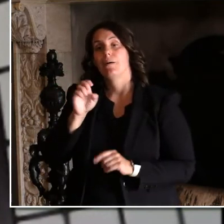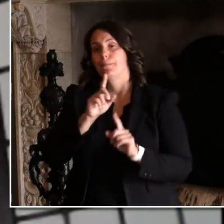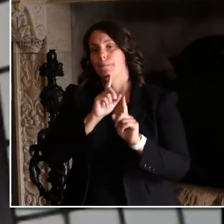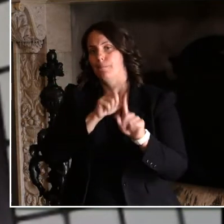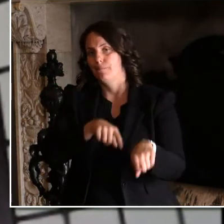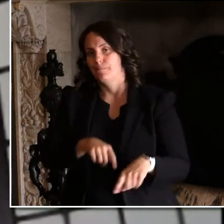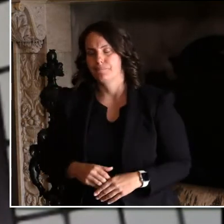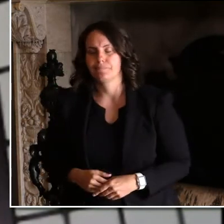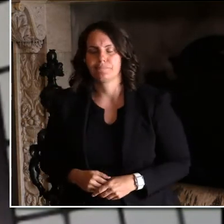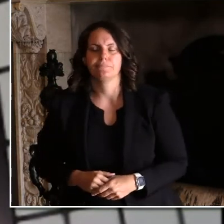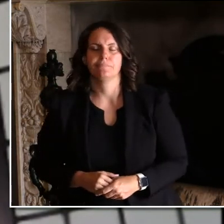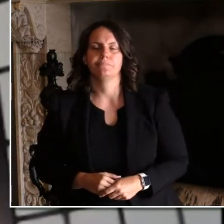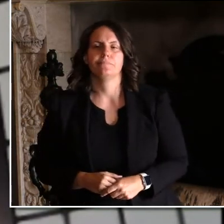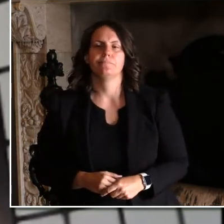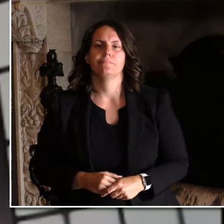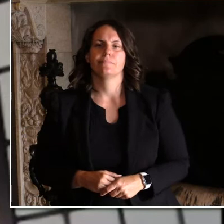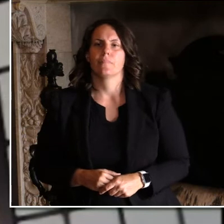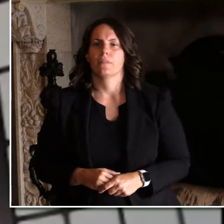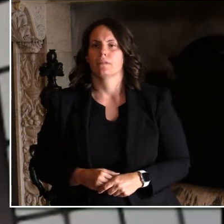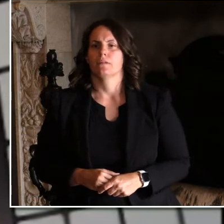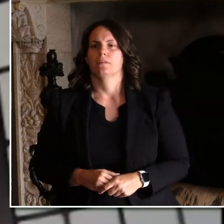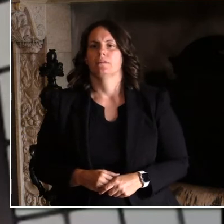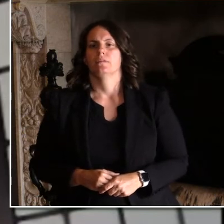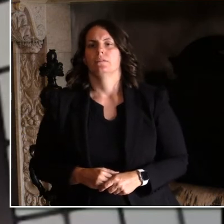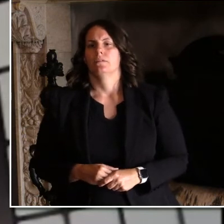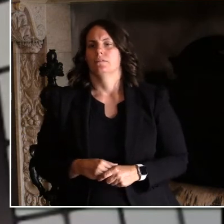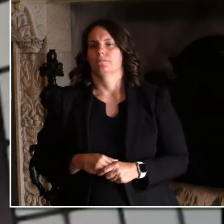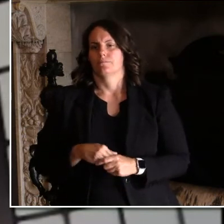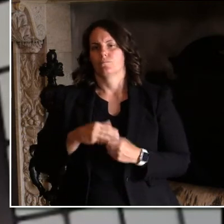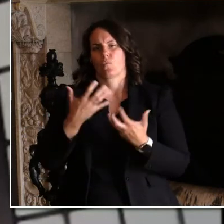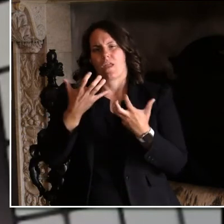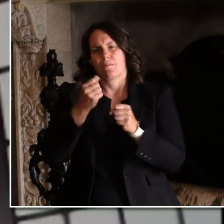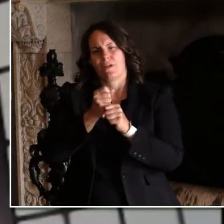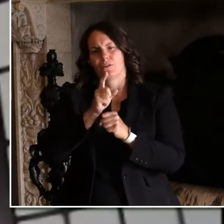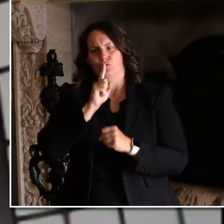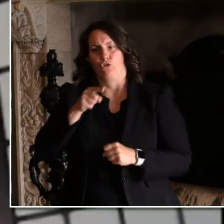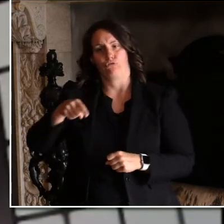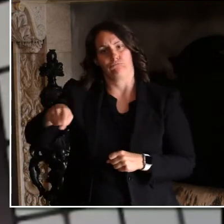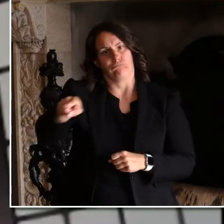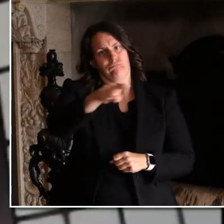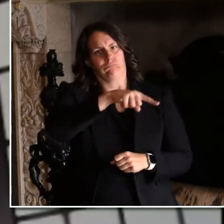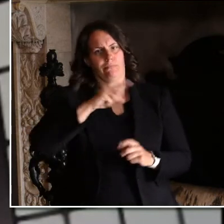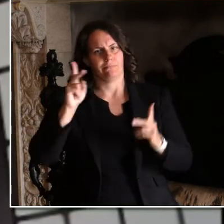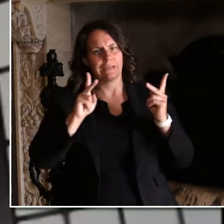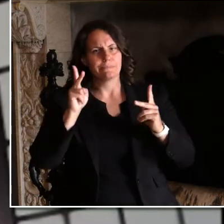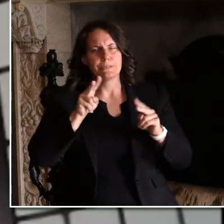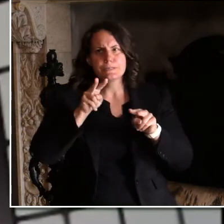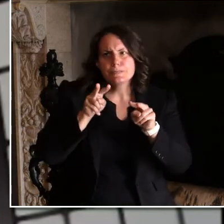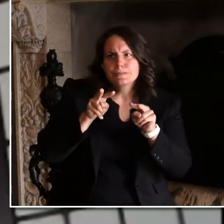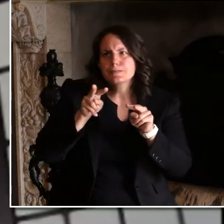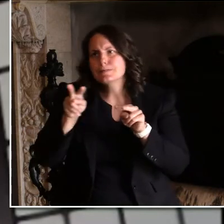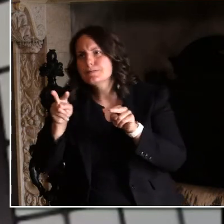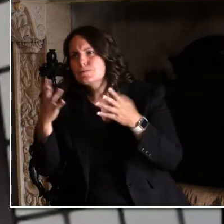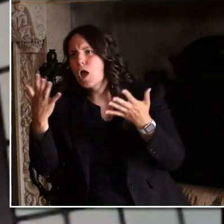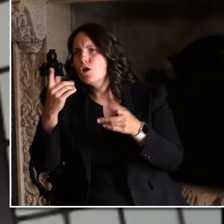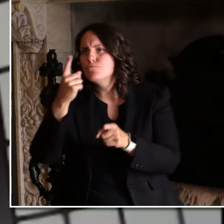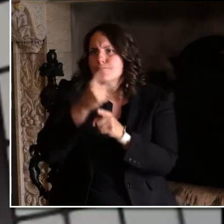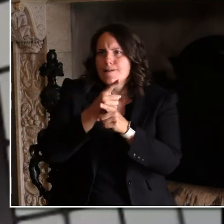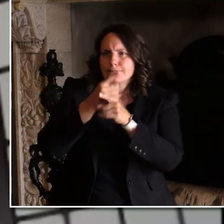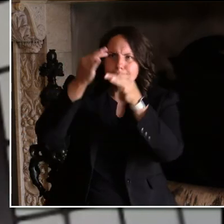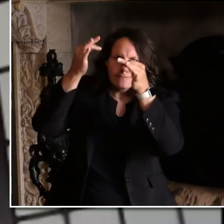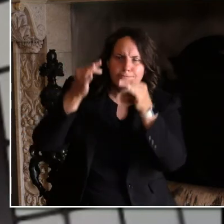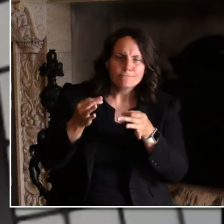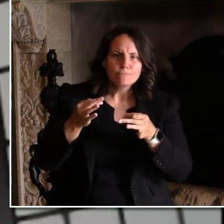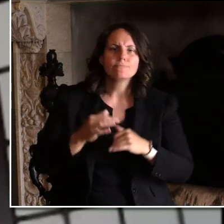people to do the responsible thing, right? We want people to choose to wear a mask. We